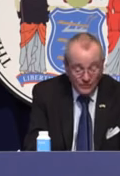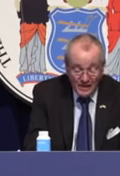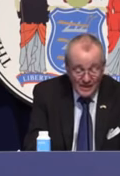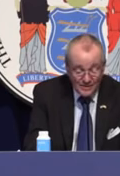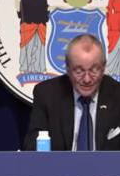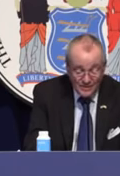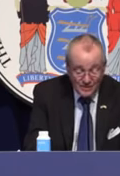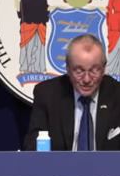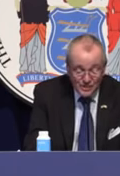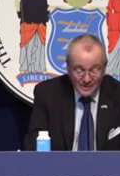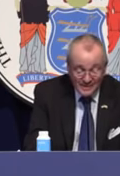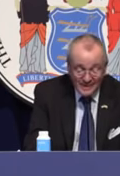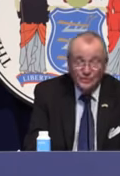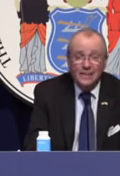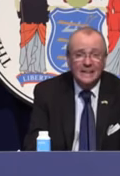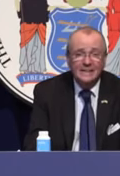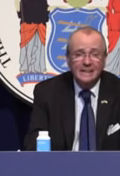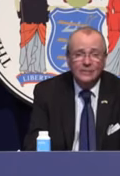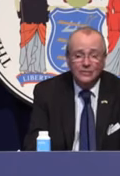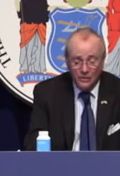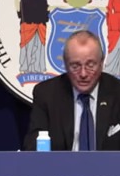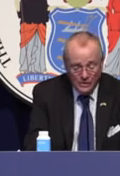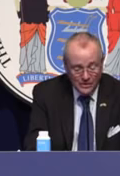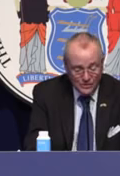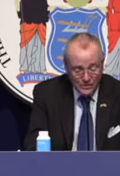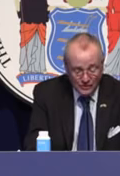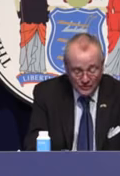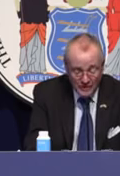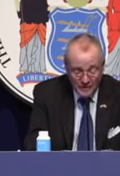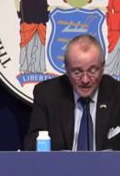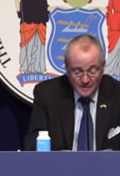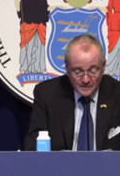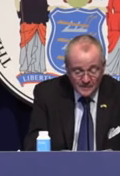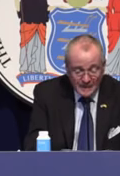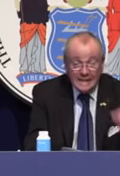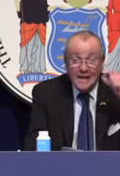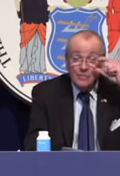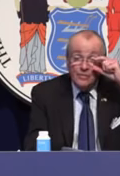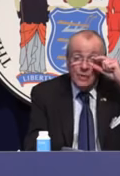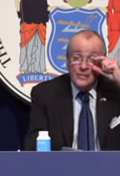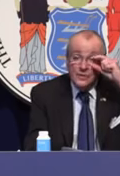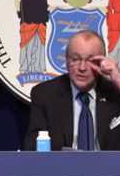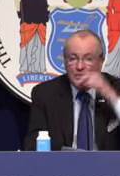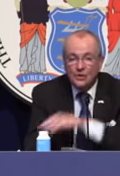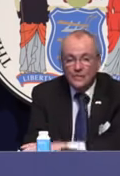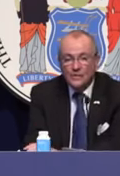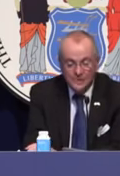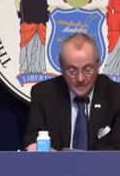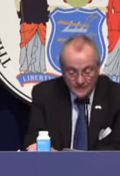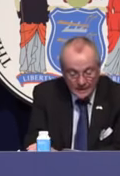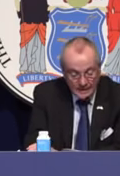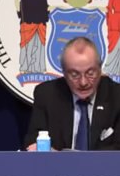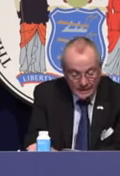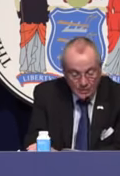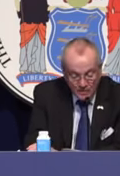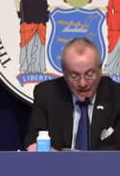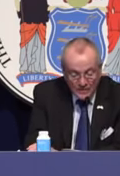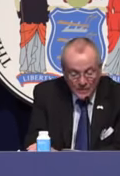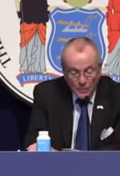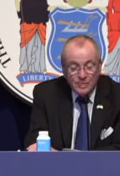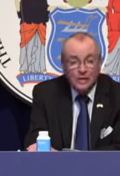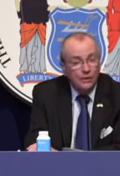love to see how community spirit is getting us all through this. And again, before I turn things over to Judy,